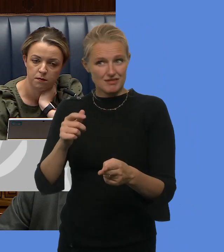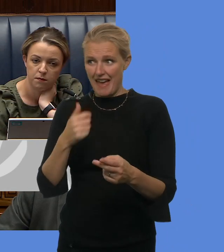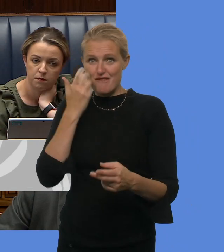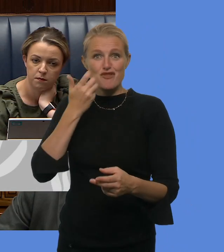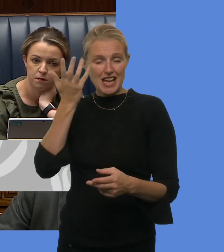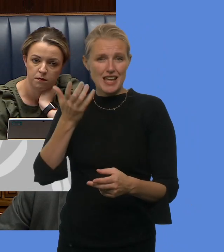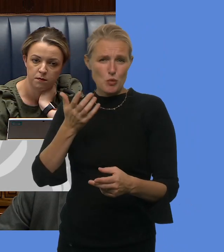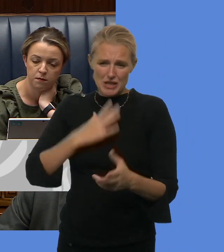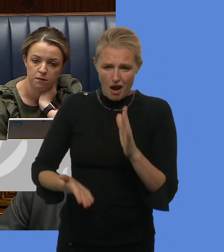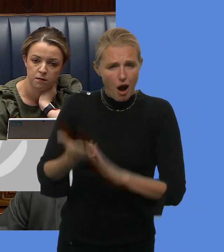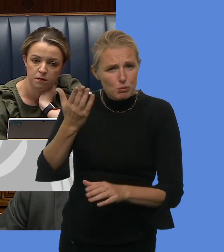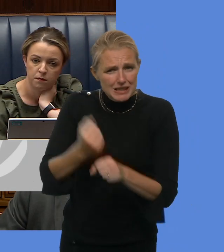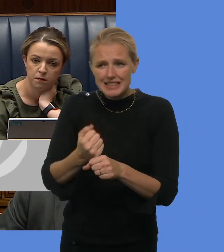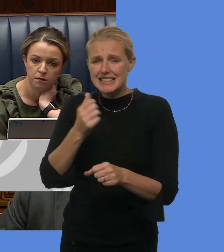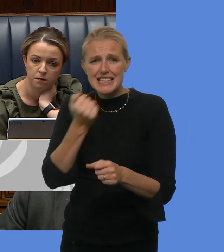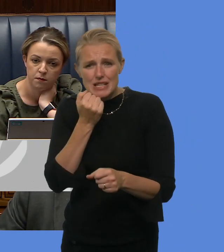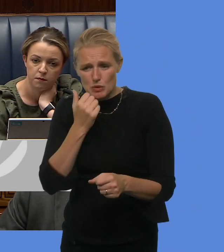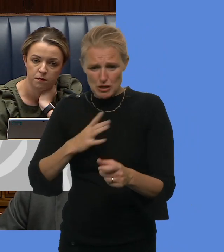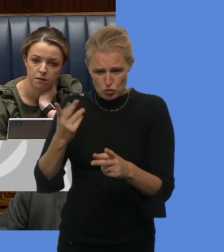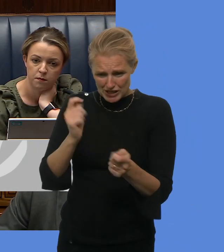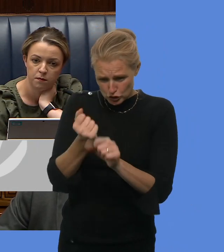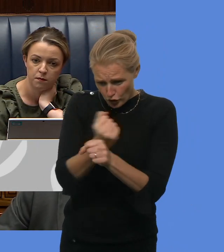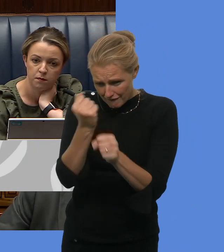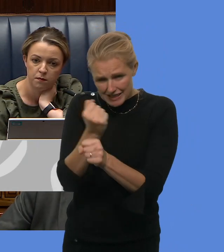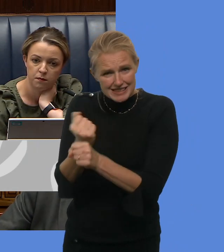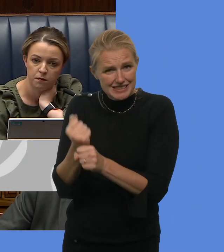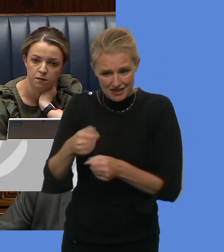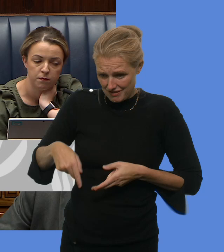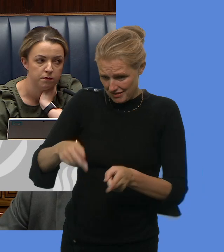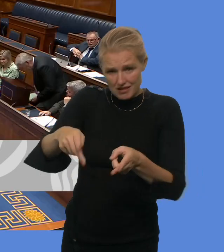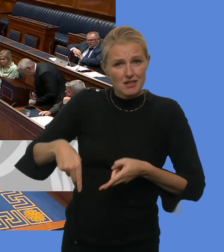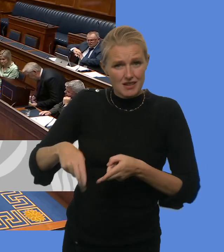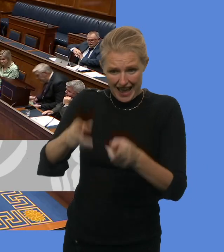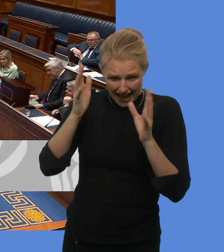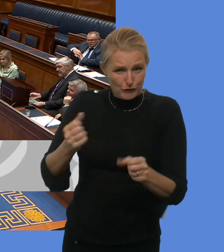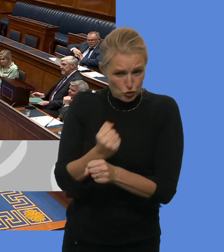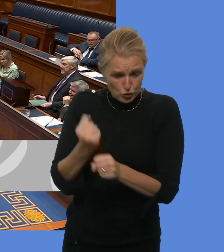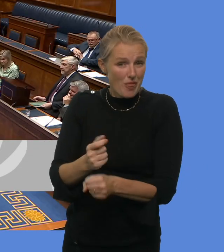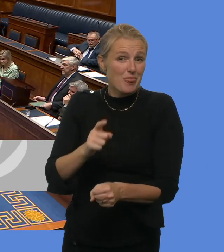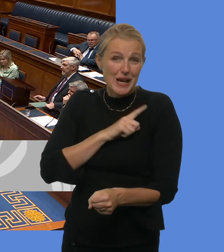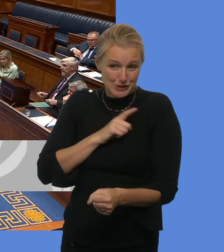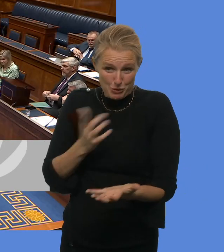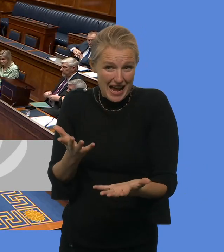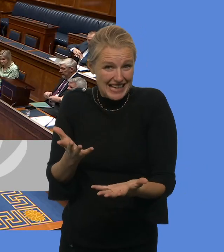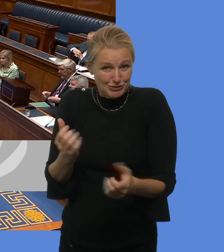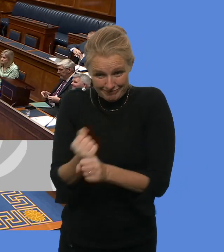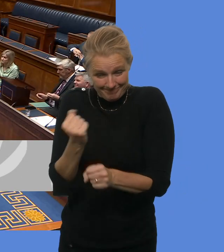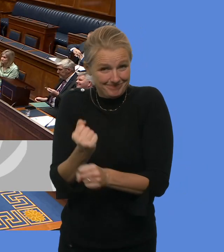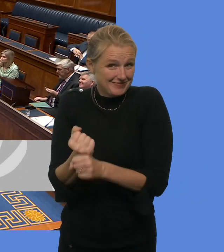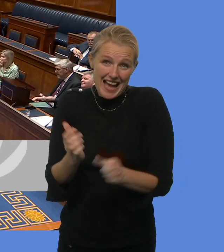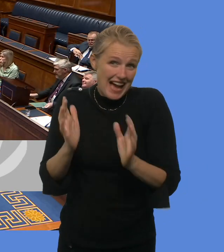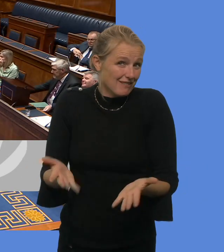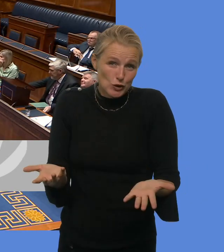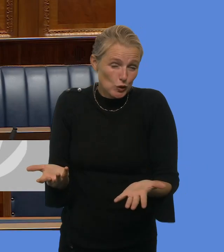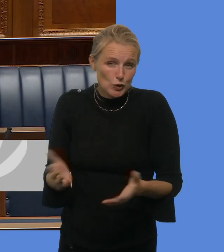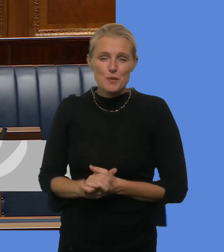needs resurfaced, and that's why we're doing it. But yes, if lessons can be learned, they will be. Rich. I thank the Minister for his answer,